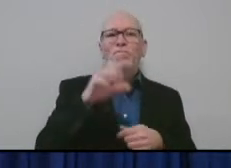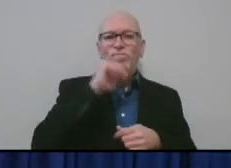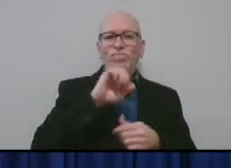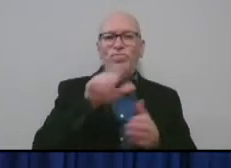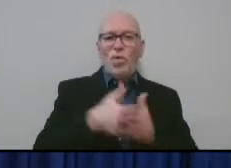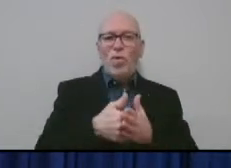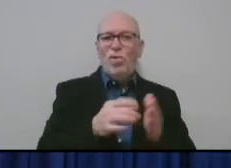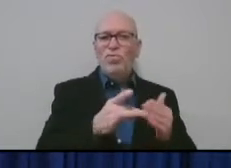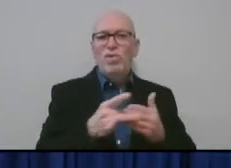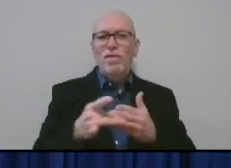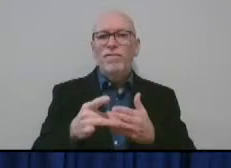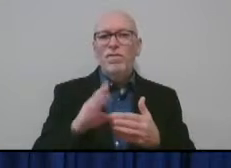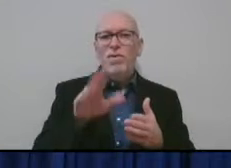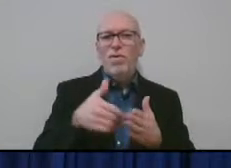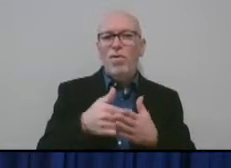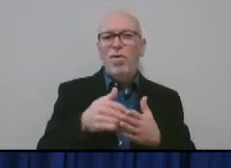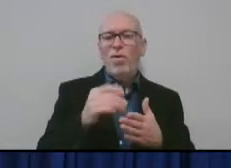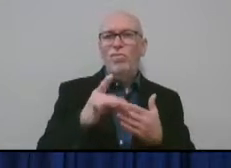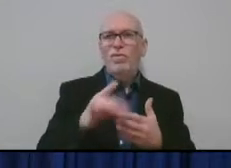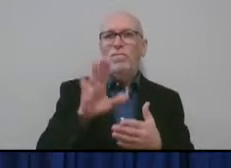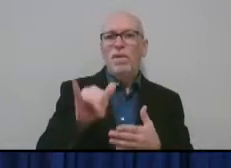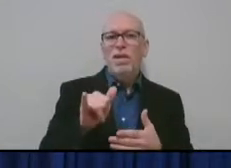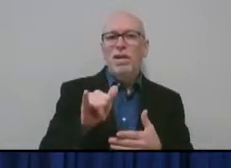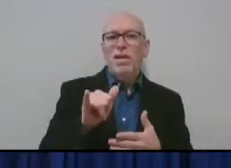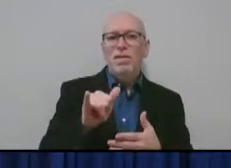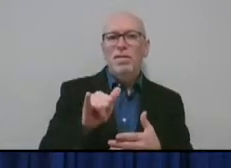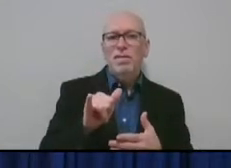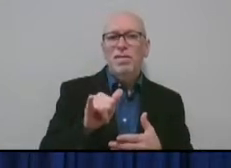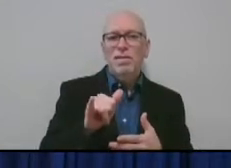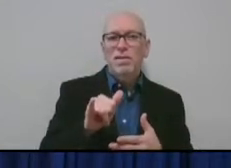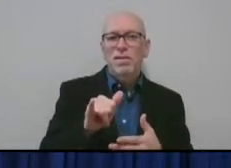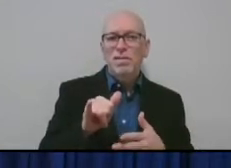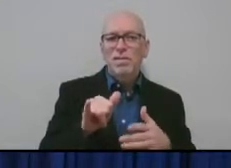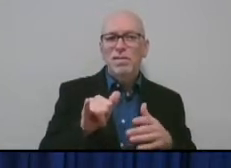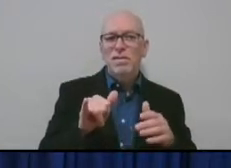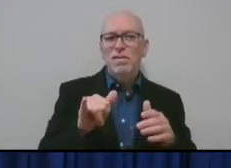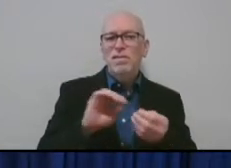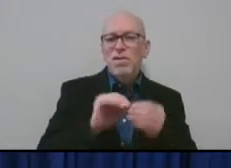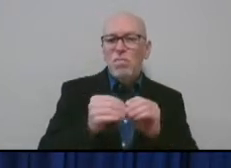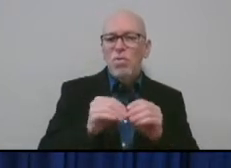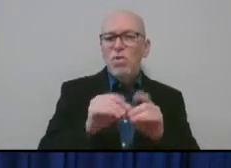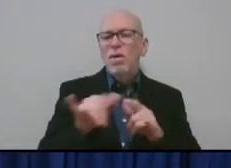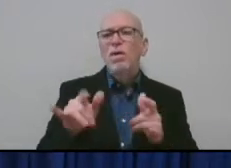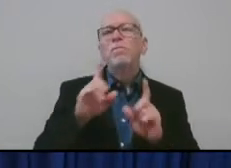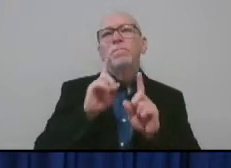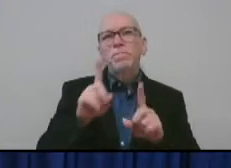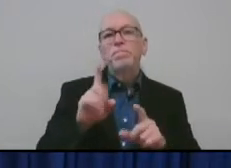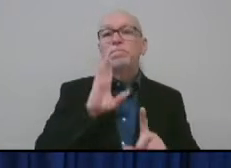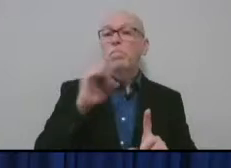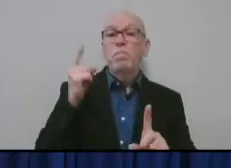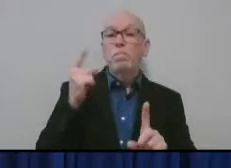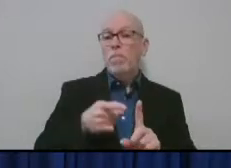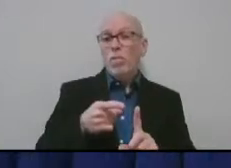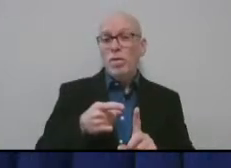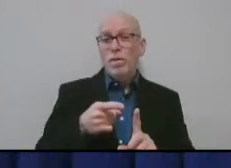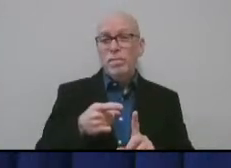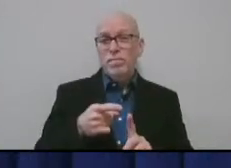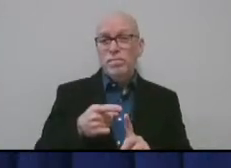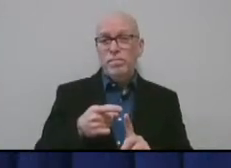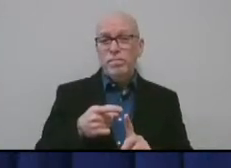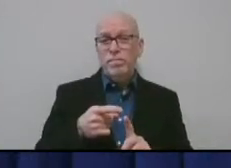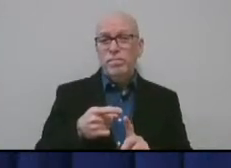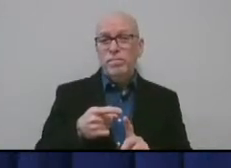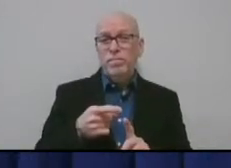driven by capacity numbers. It's the point of these